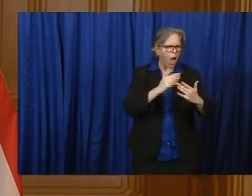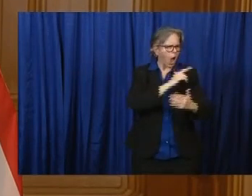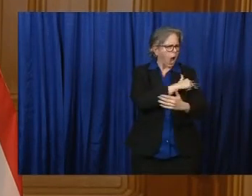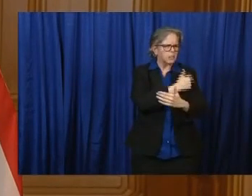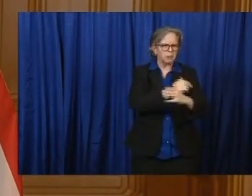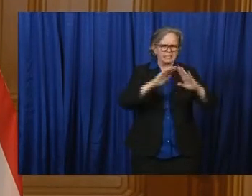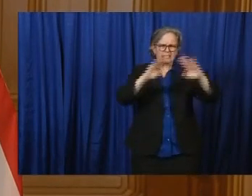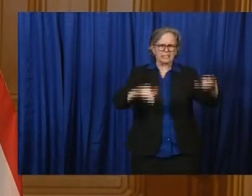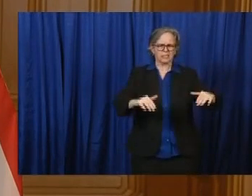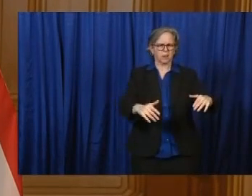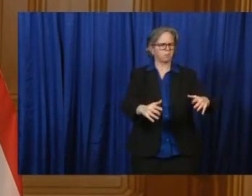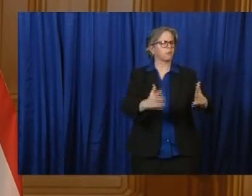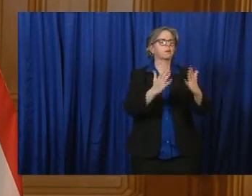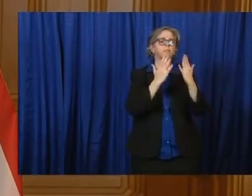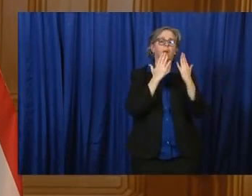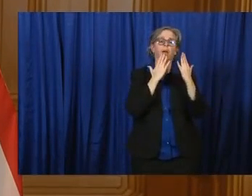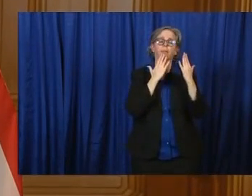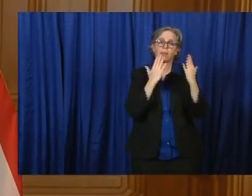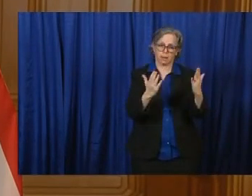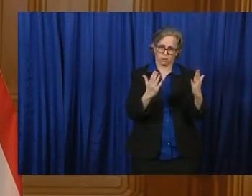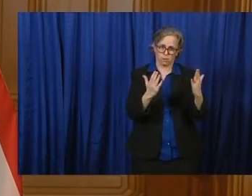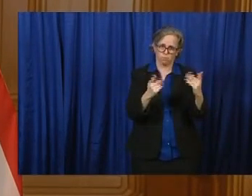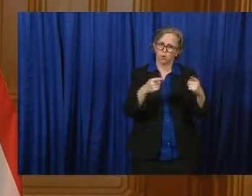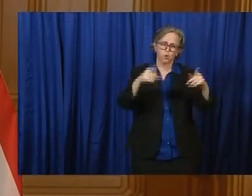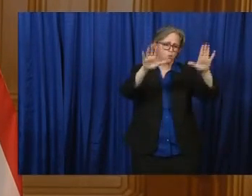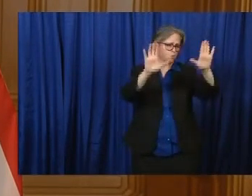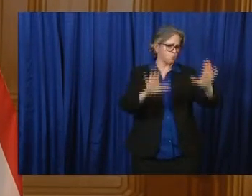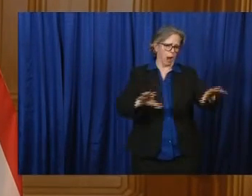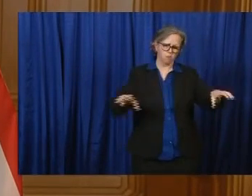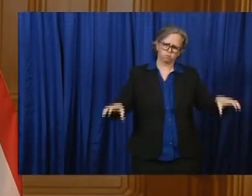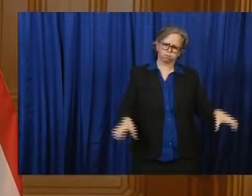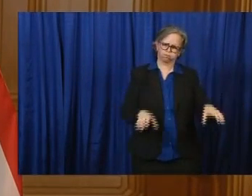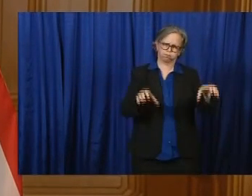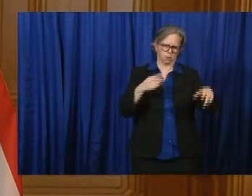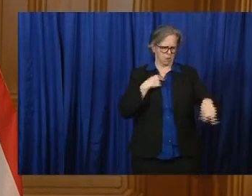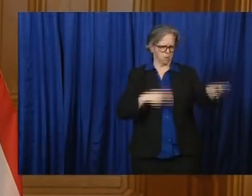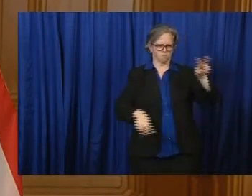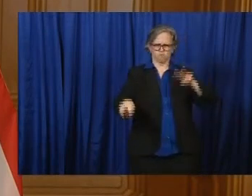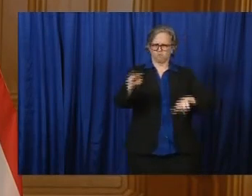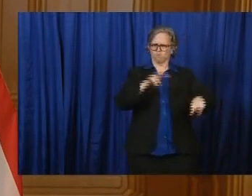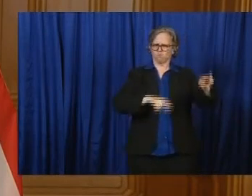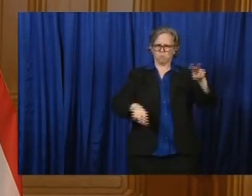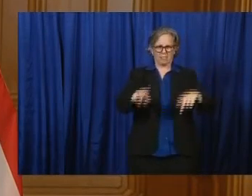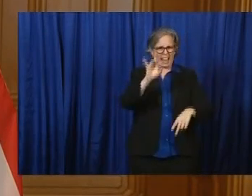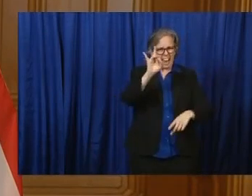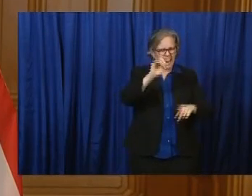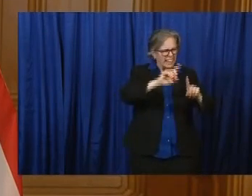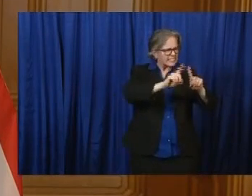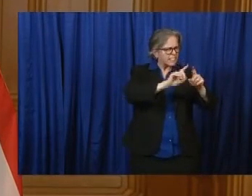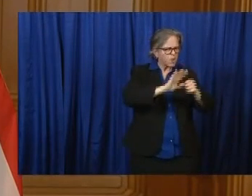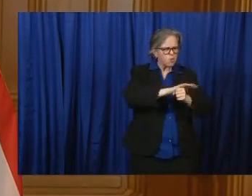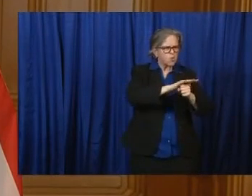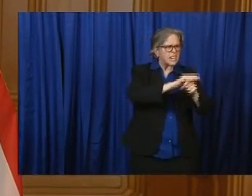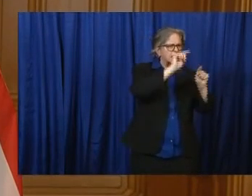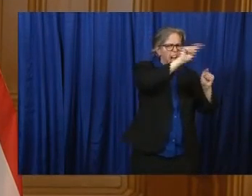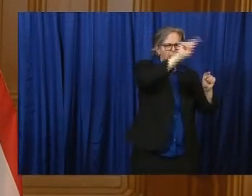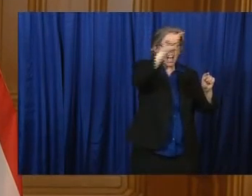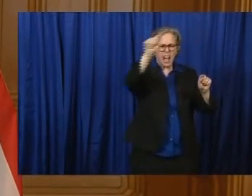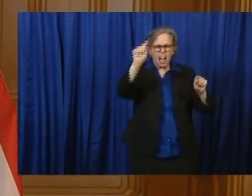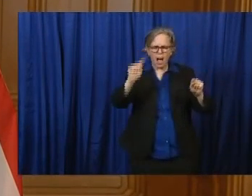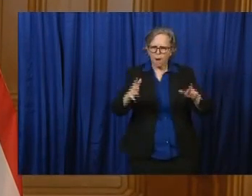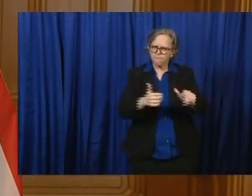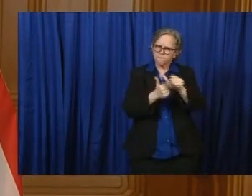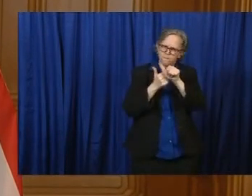great job as we go through this and go into our 8 regions and put a plan together and then execute on that plan in the